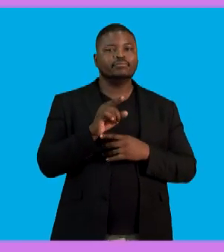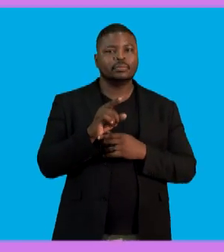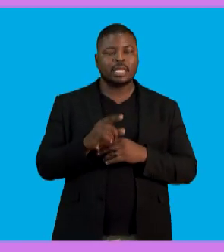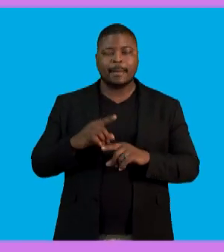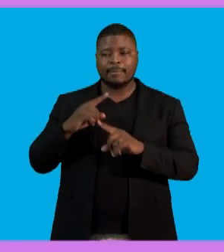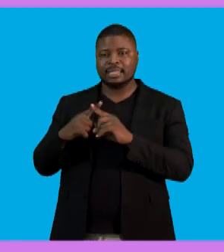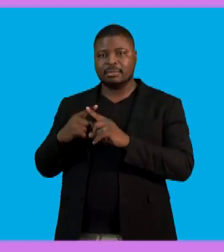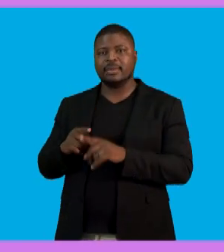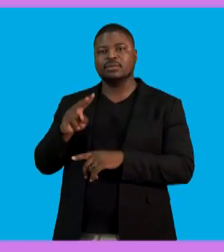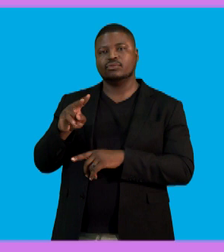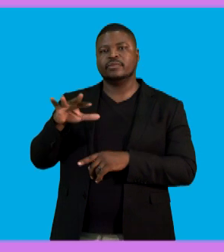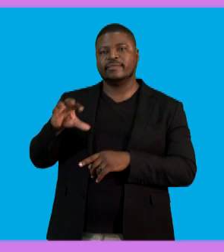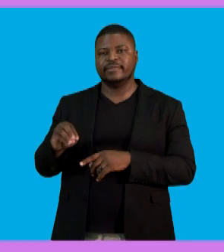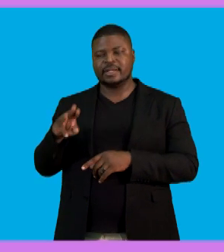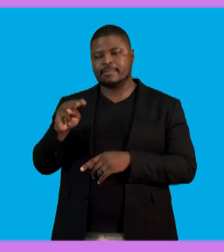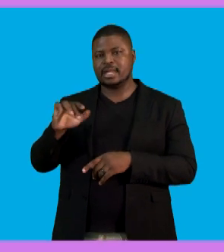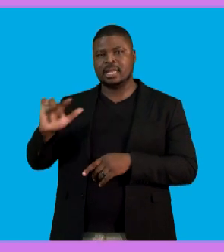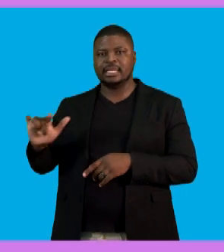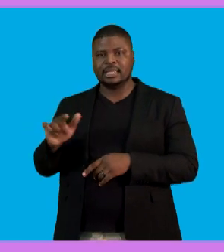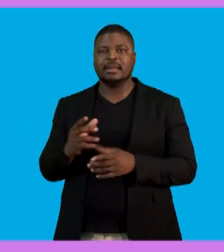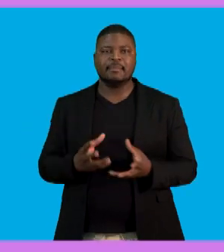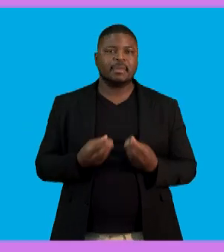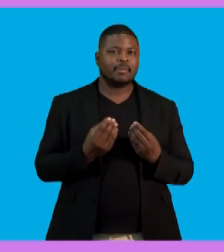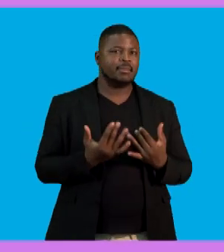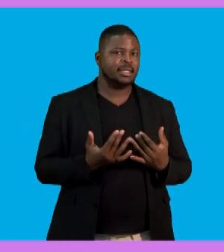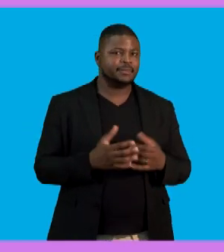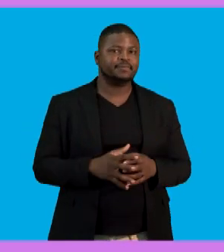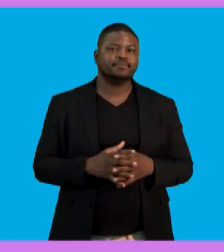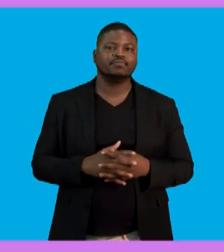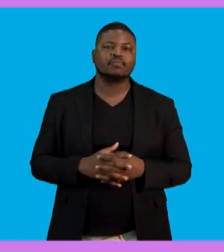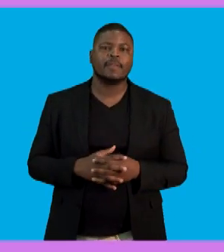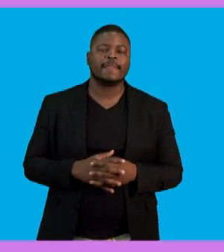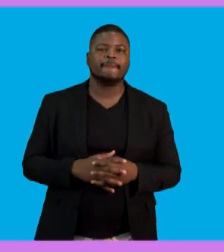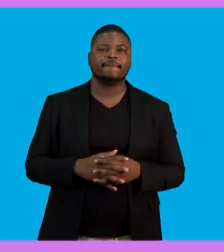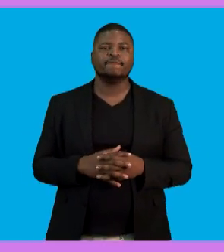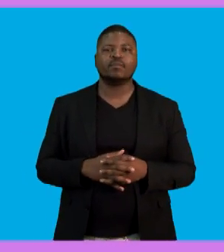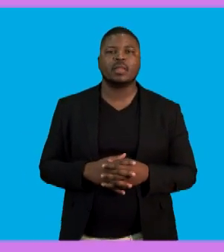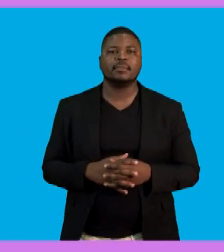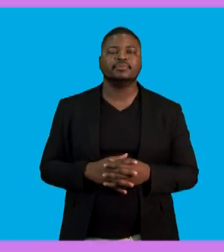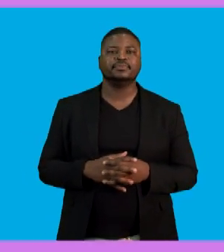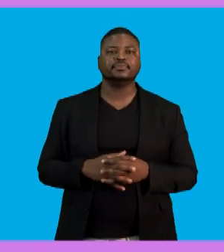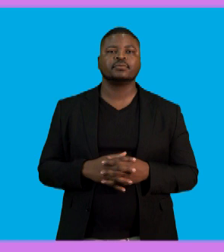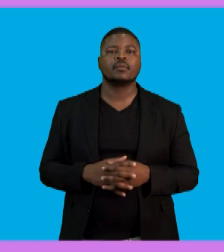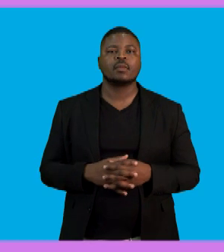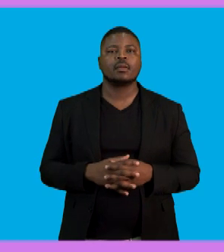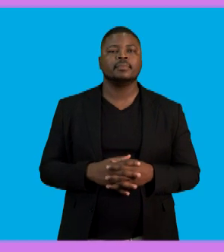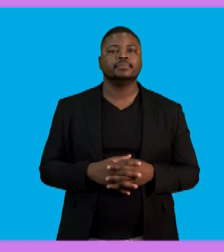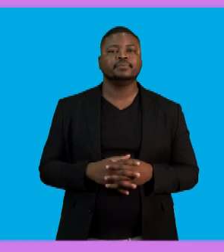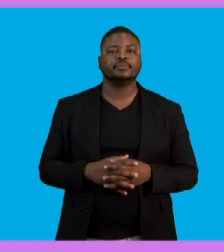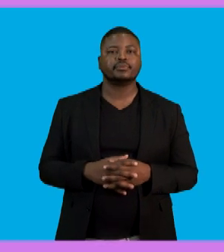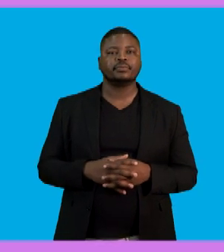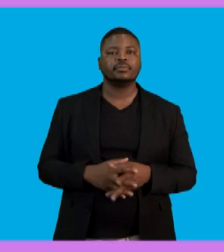by 250 milliliters. So what is 4.25 divided by 1? It's 4.25. Then you multiply it